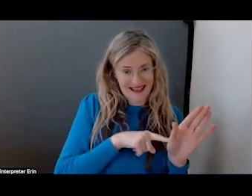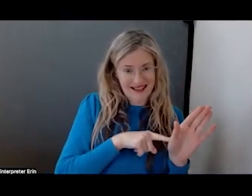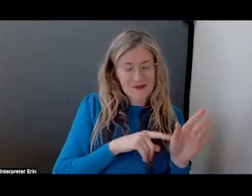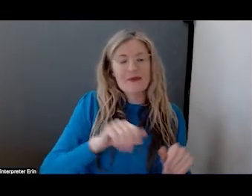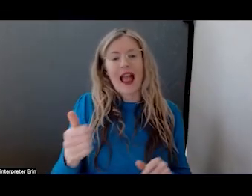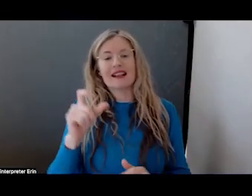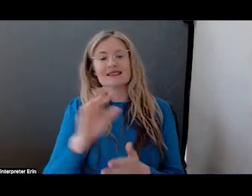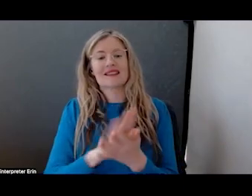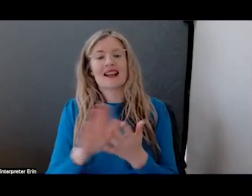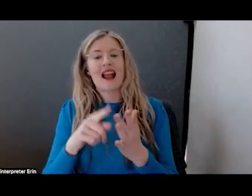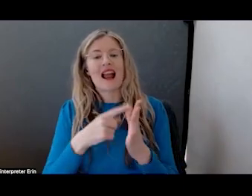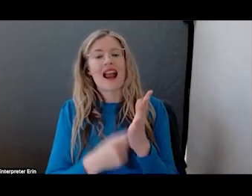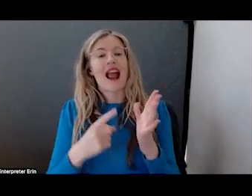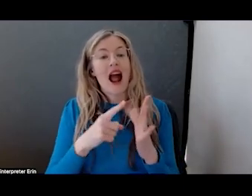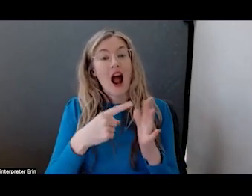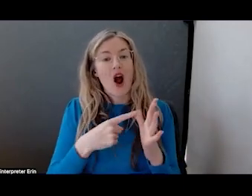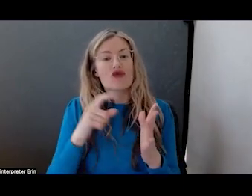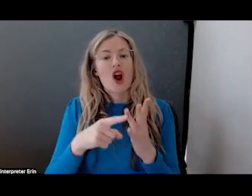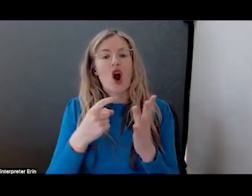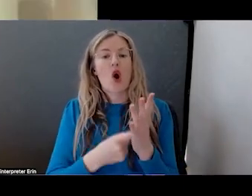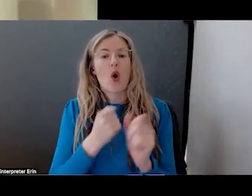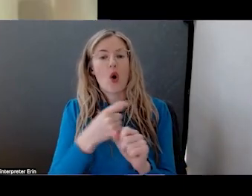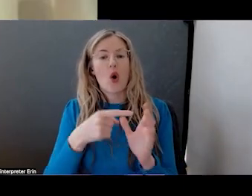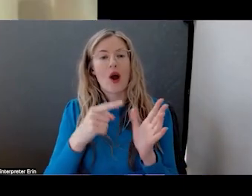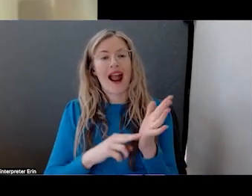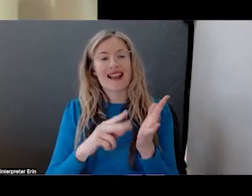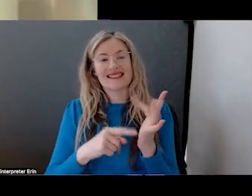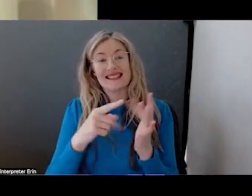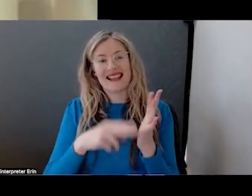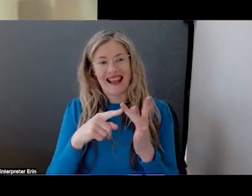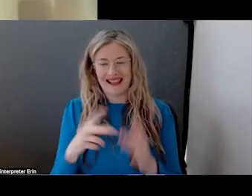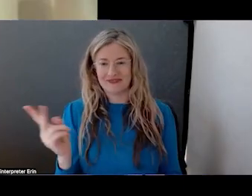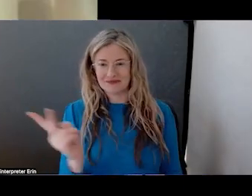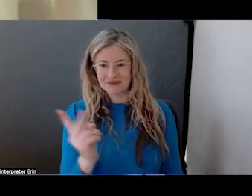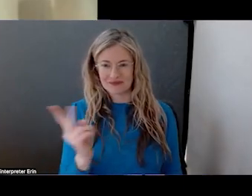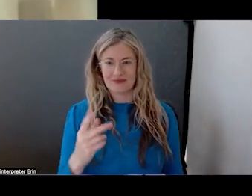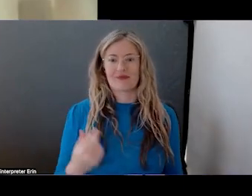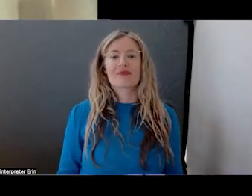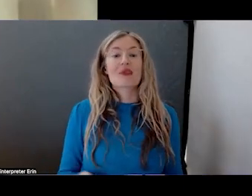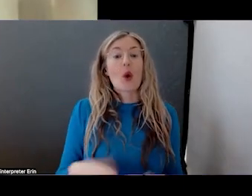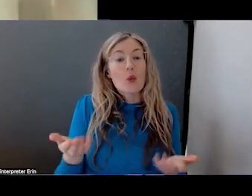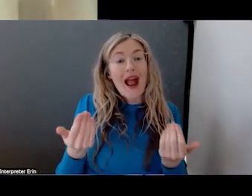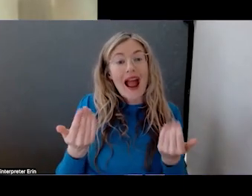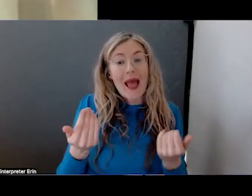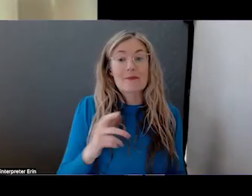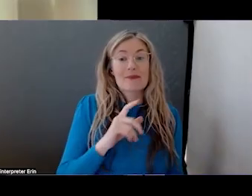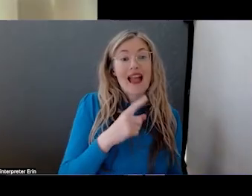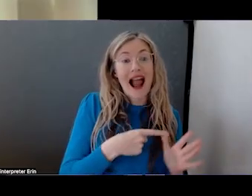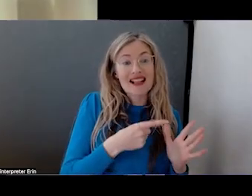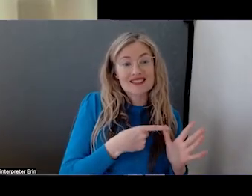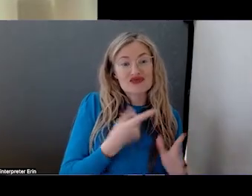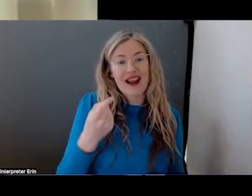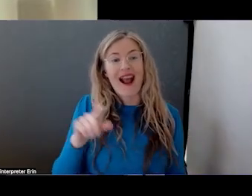in Italy, supporting Alexandrina's residency. So welcome, Chiara and Alexandrina. I'm